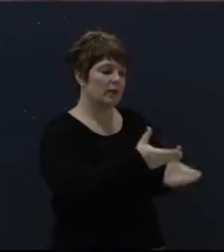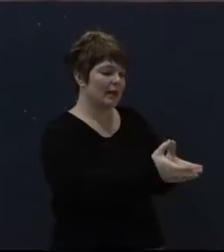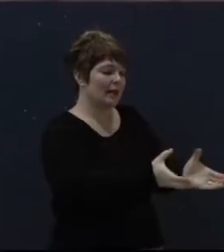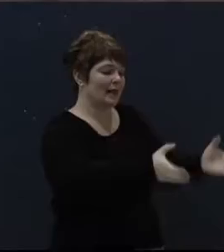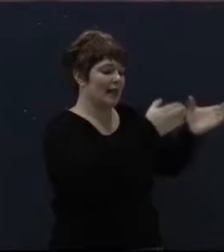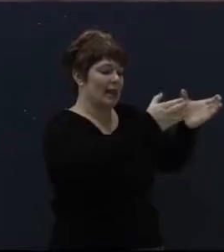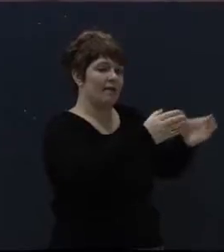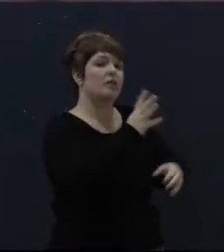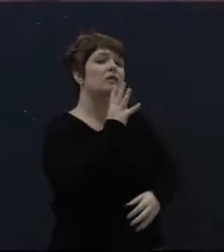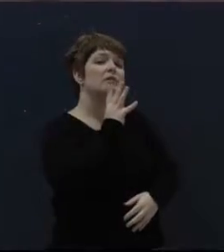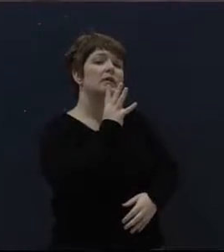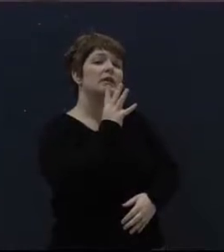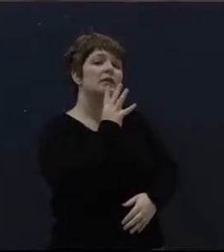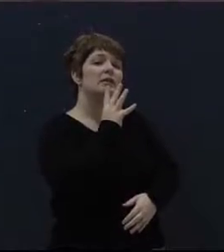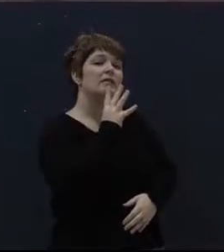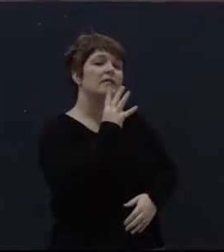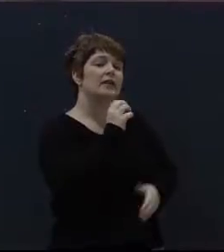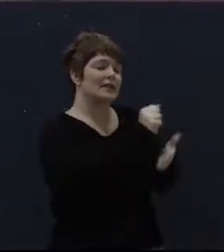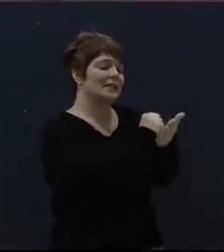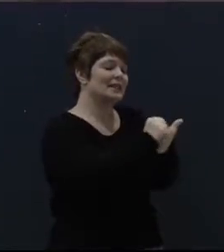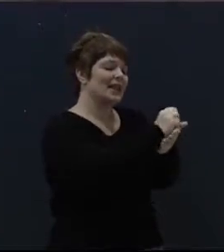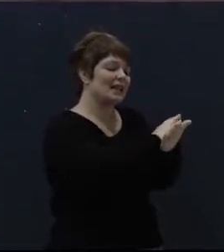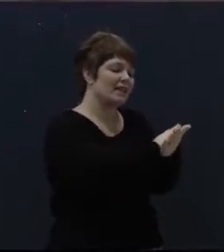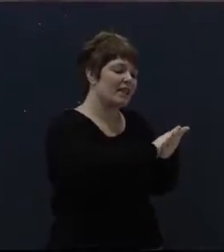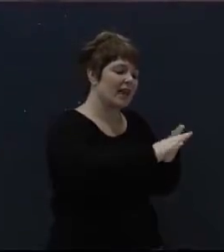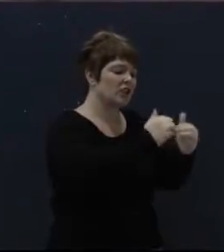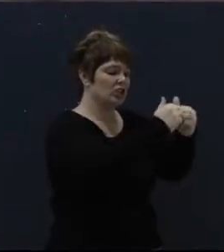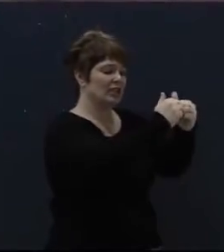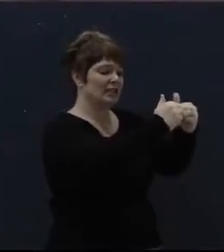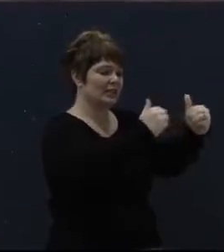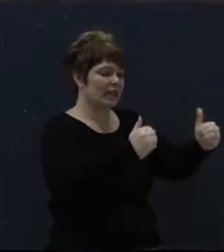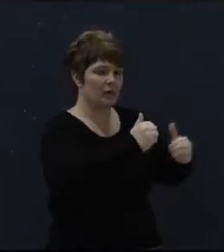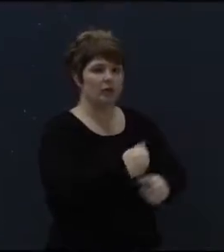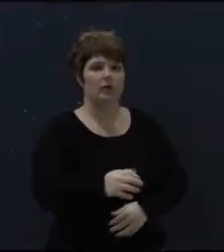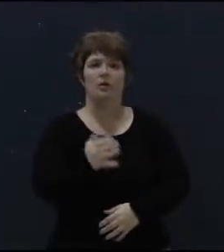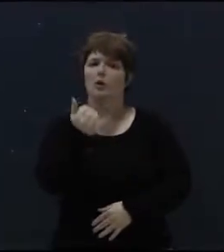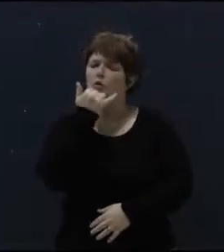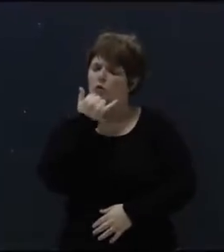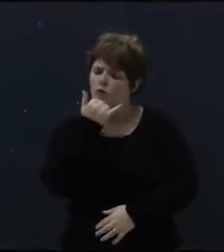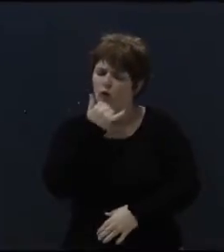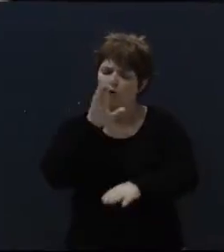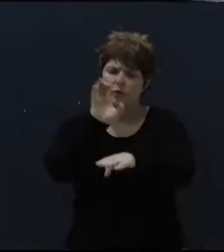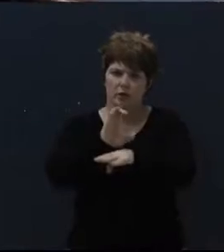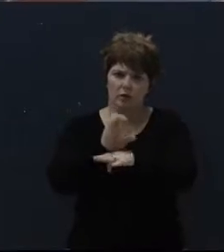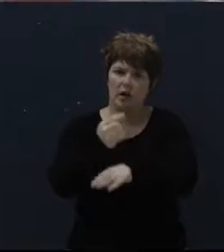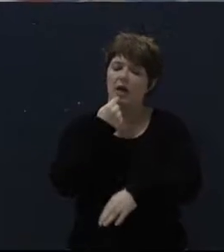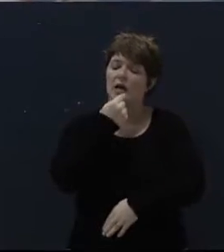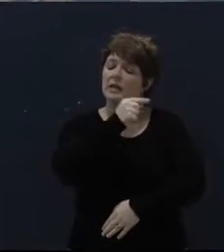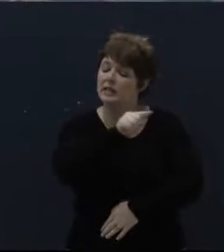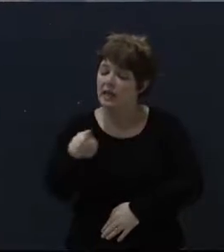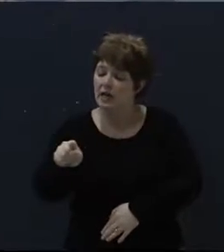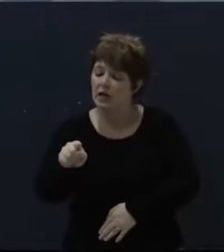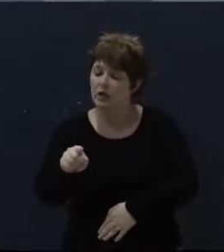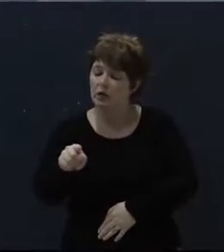and sanctification. Amen. I'll tell you what's wrong with our church. Let's just tell it like, can I just tell it like it